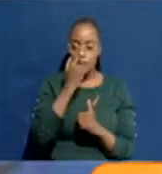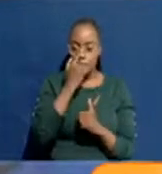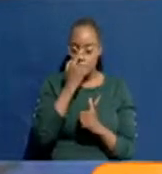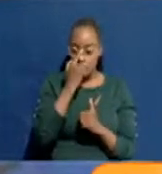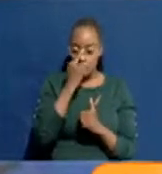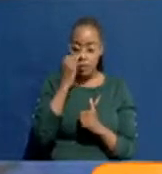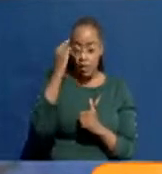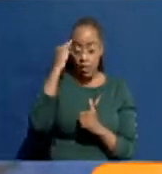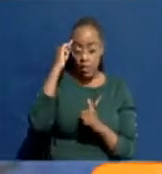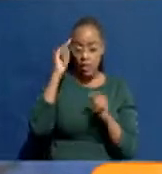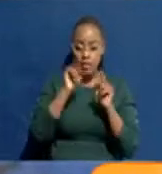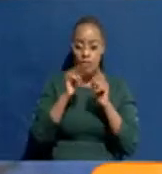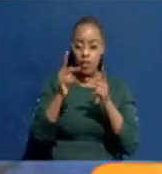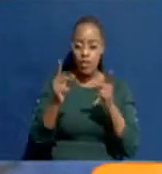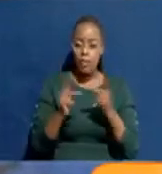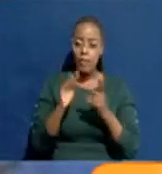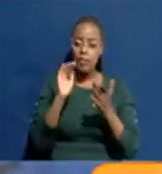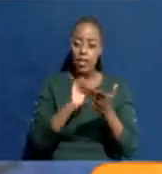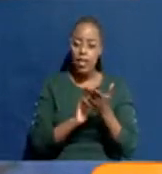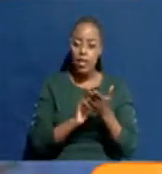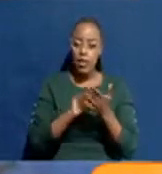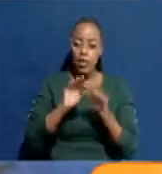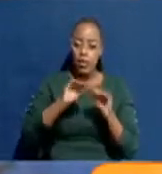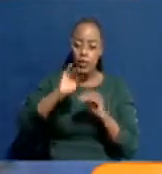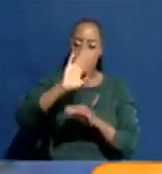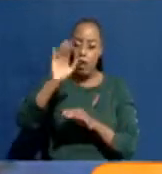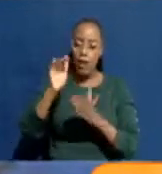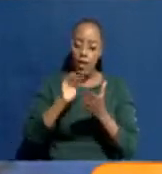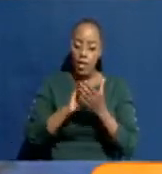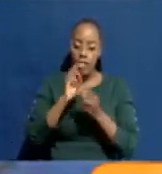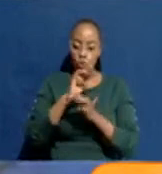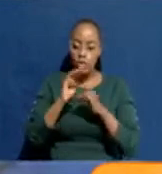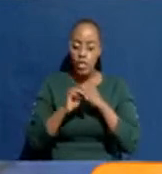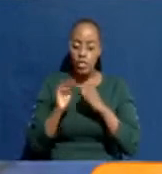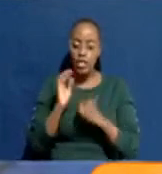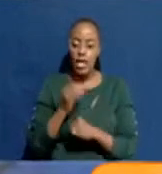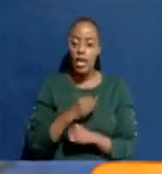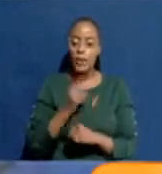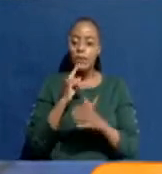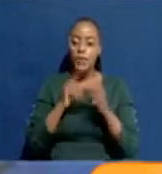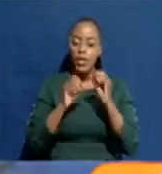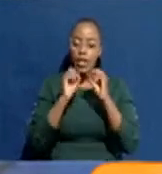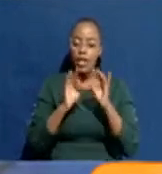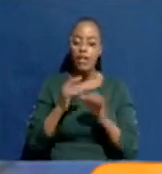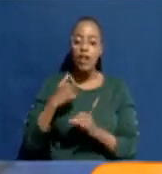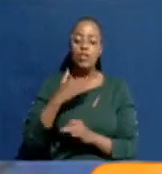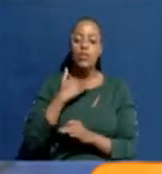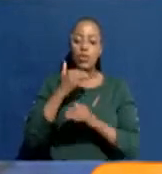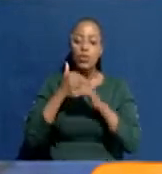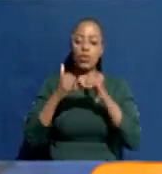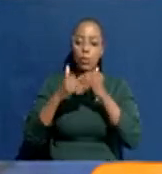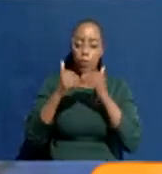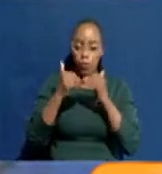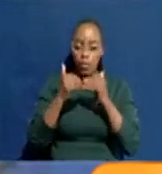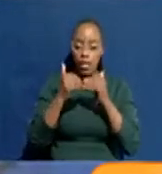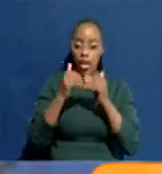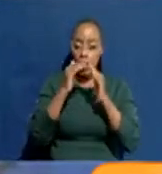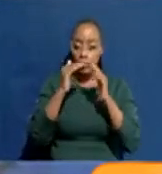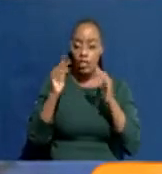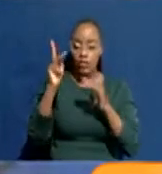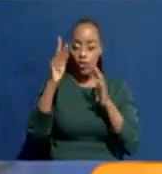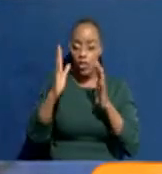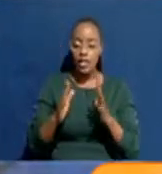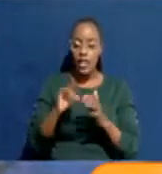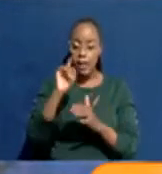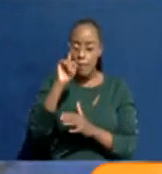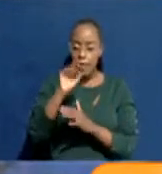I think it was in this place again where we actually go back to our statistics and we say that if we want to build houses for Kenyans, then you need to ask